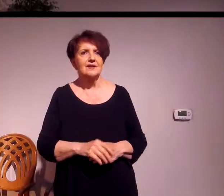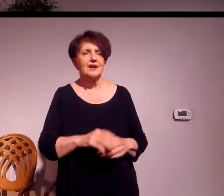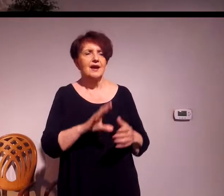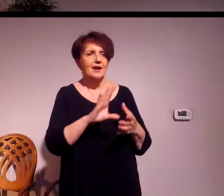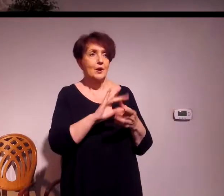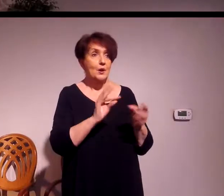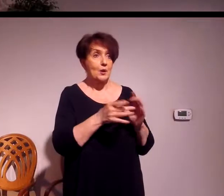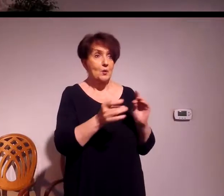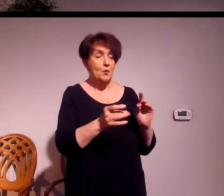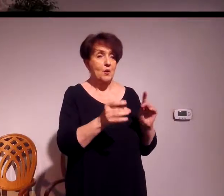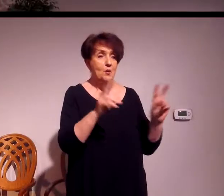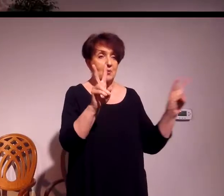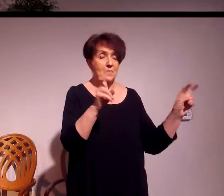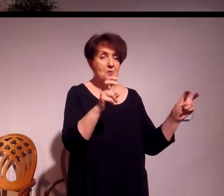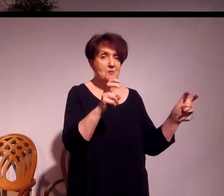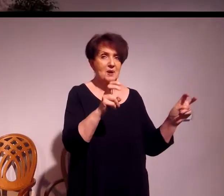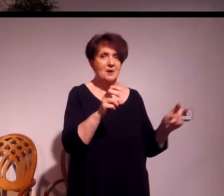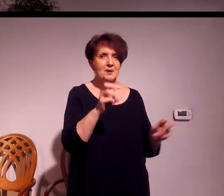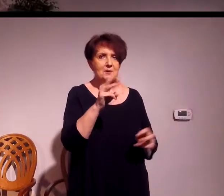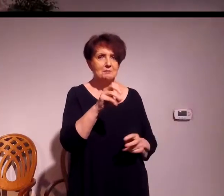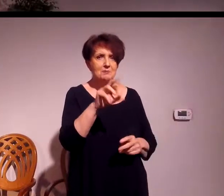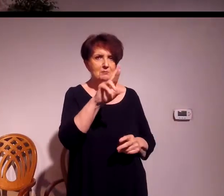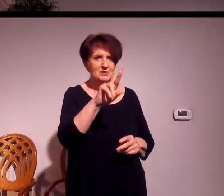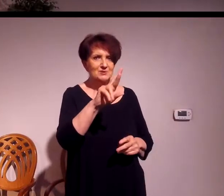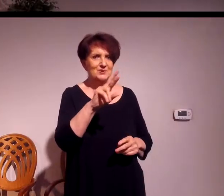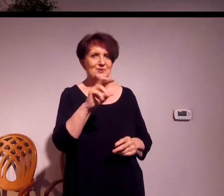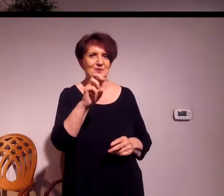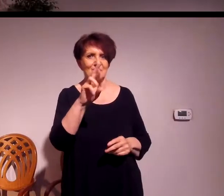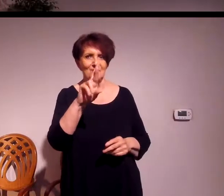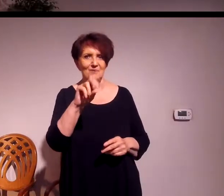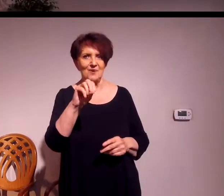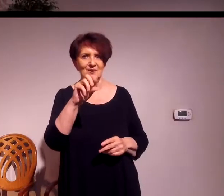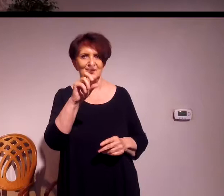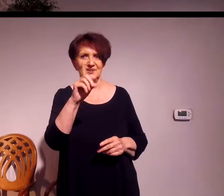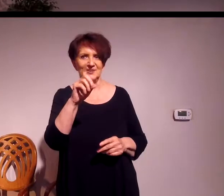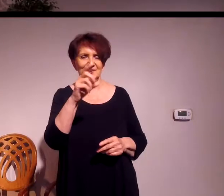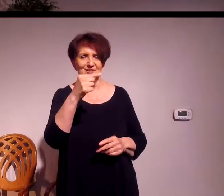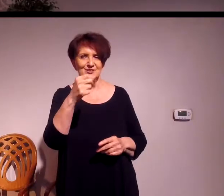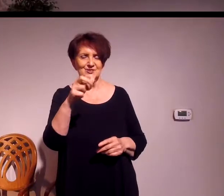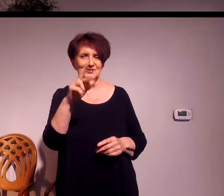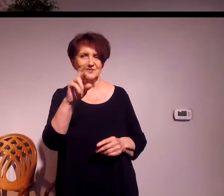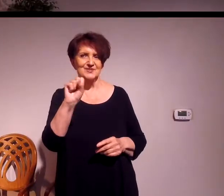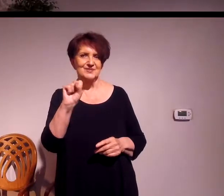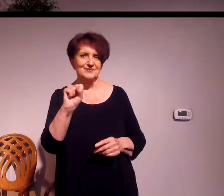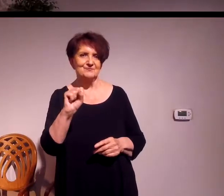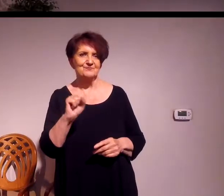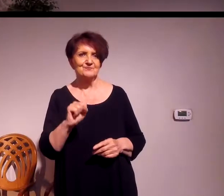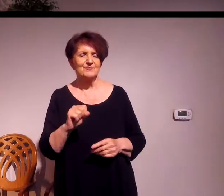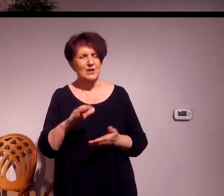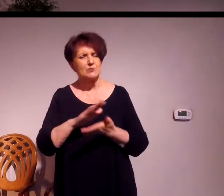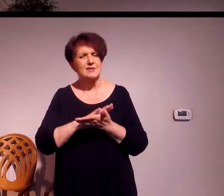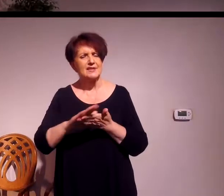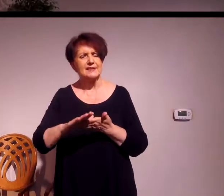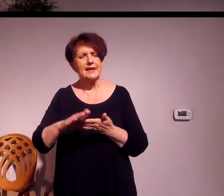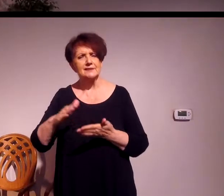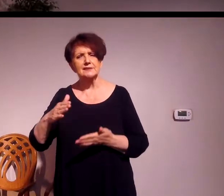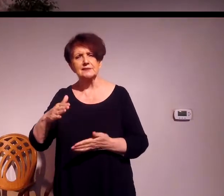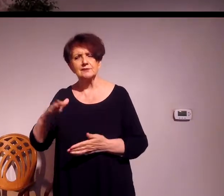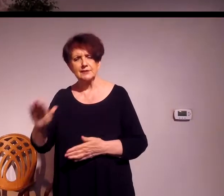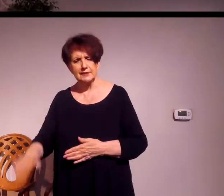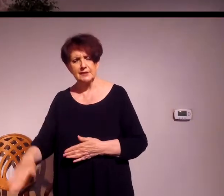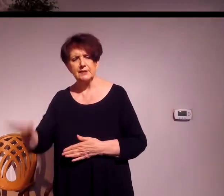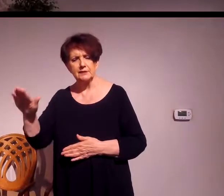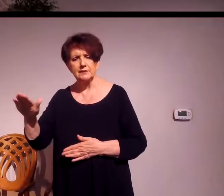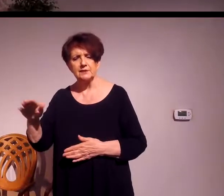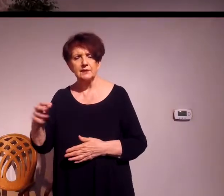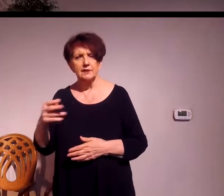guys know Mr. Rogers? In the neighborhood, that guy. Mr. Rogers was saying, he was a nice kid, not just a nice old man. And when he was growing up, he was